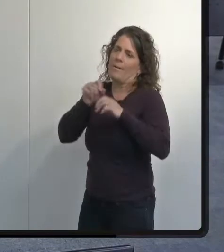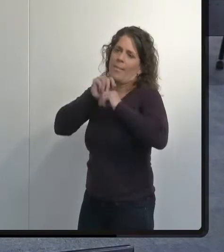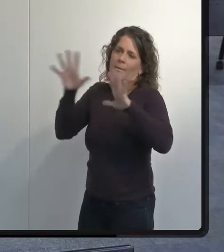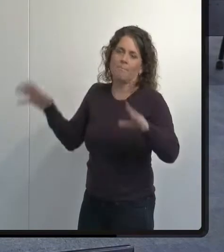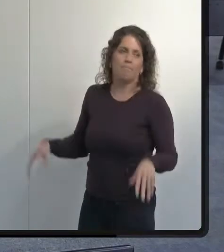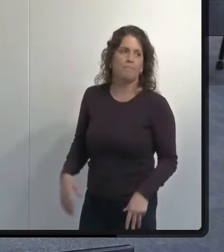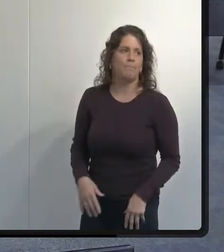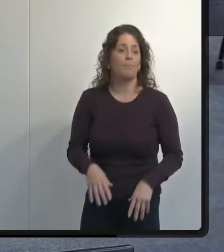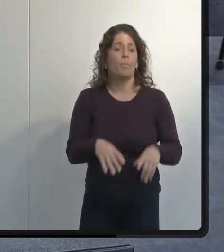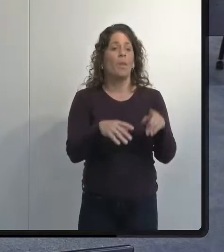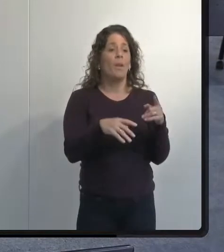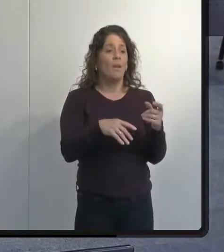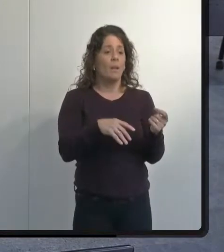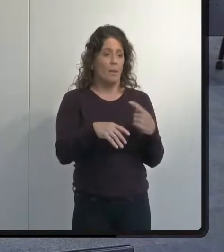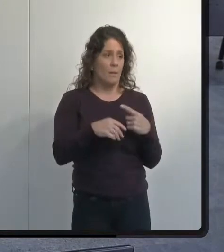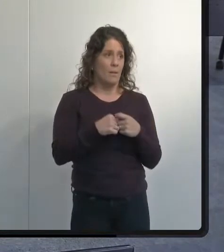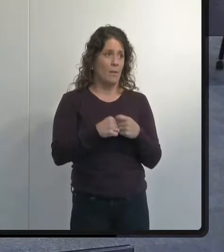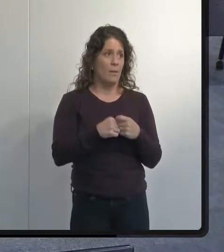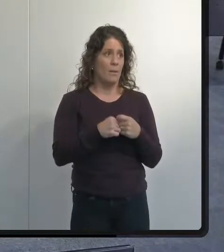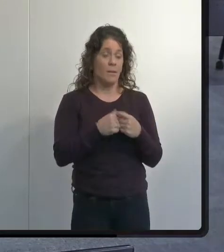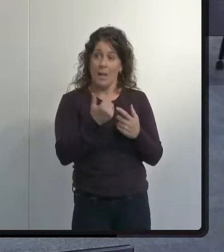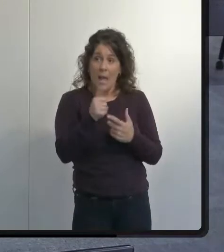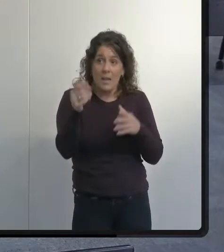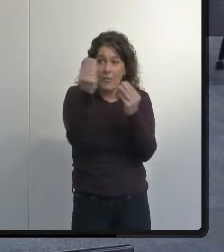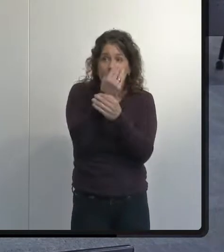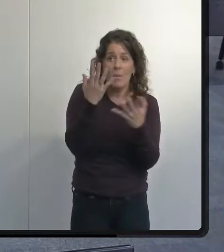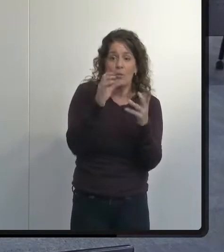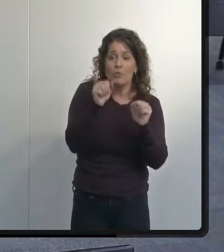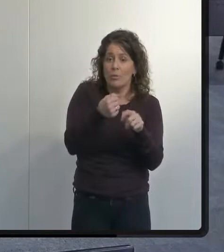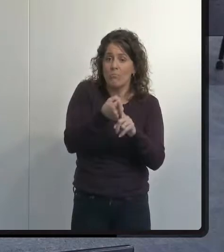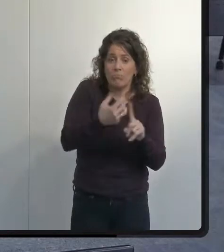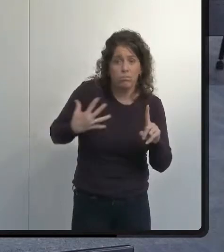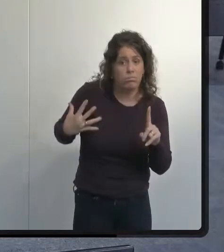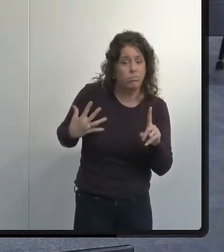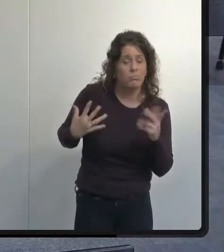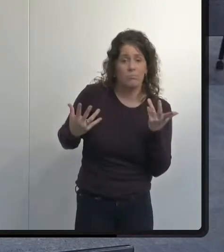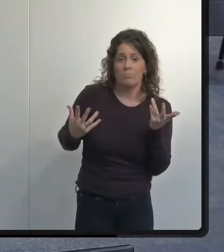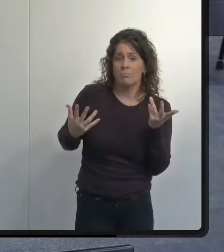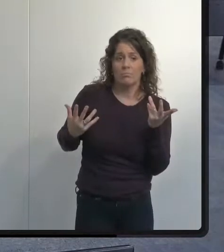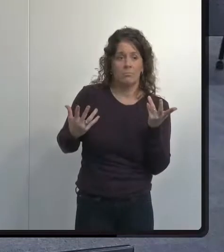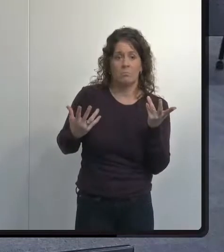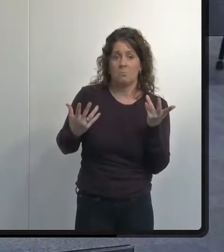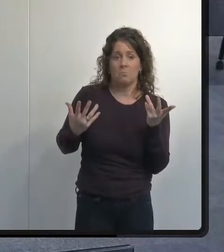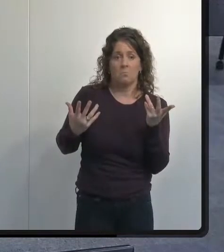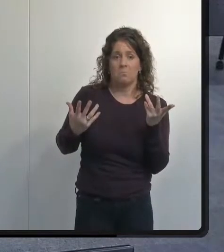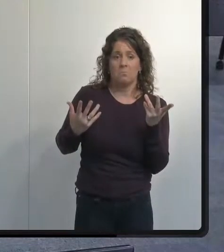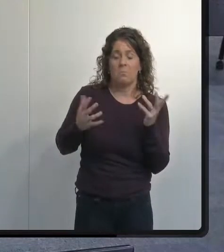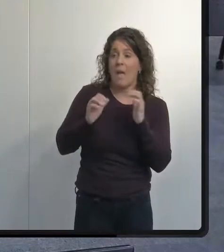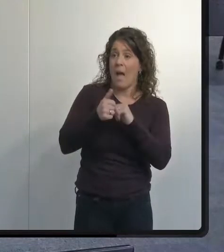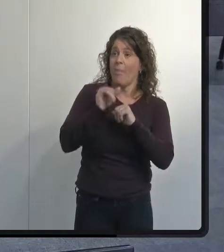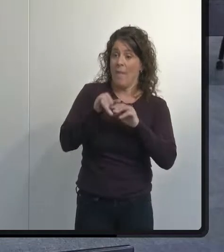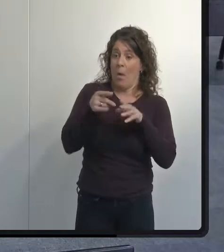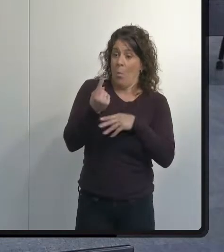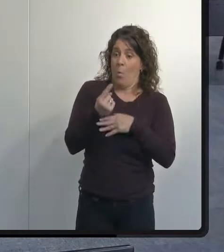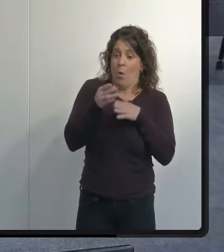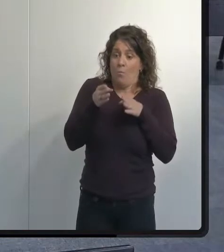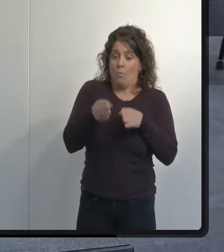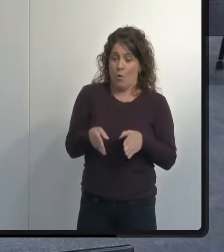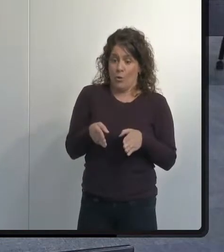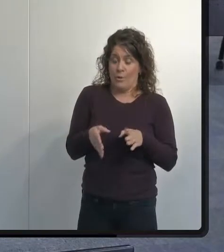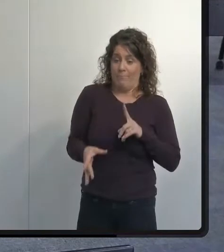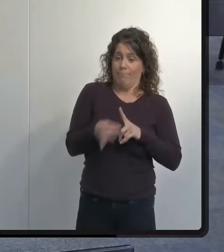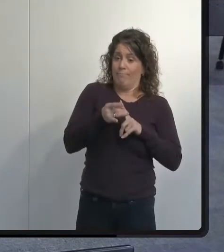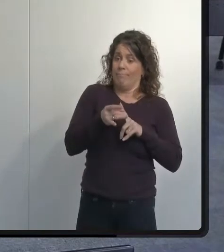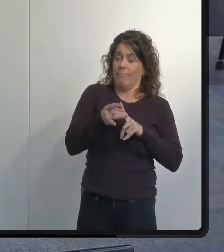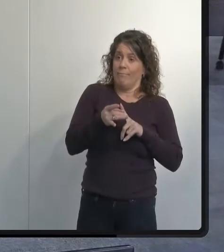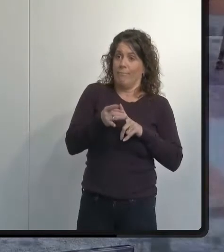Is there any information you could elaborate on or share in terms of how this person already in hospice care may have I been wish I